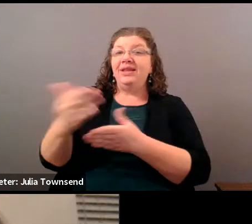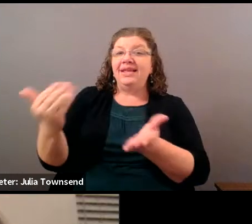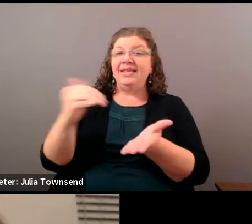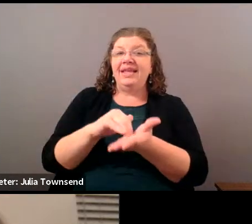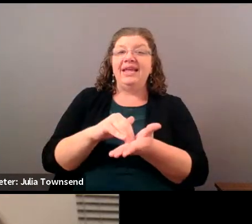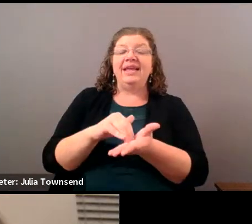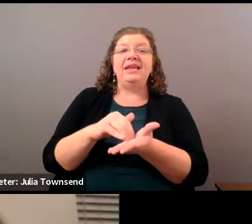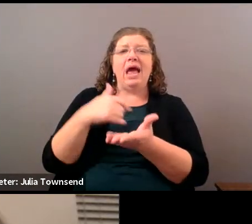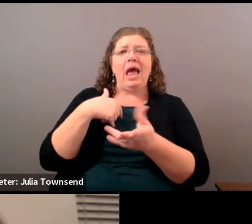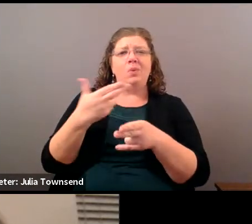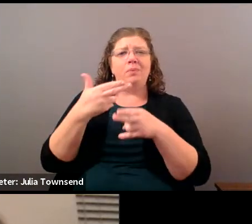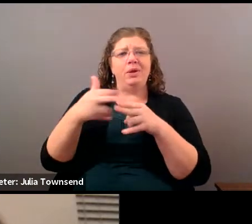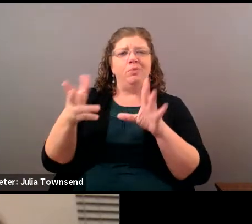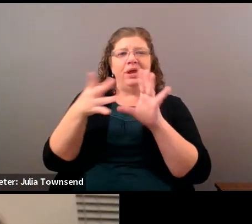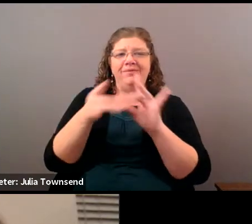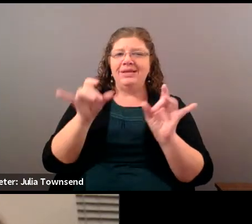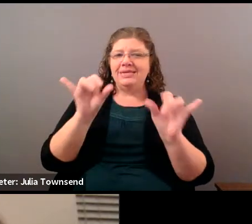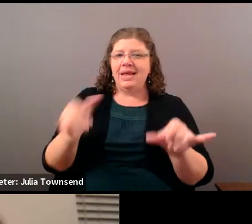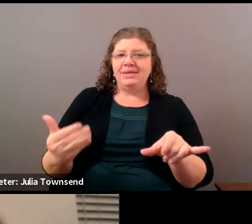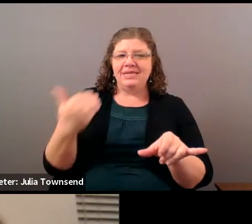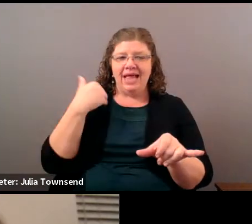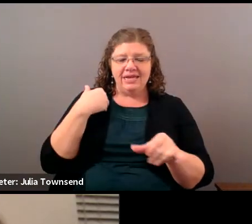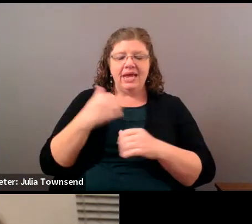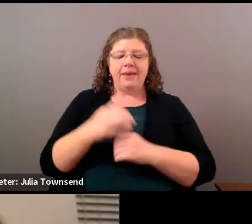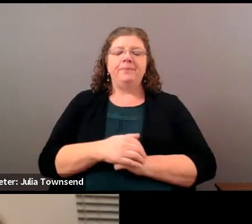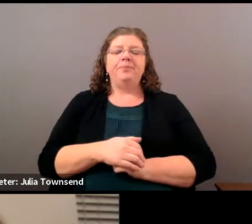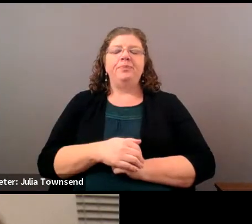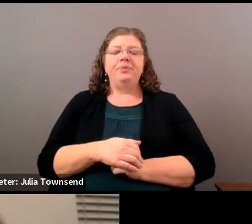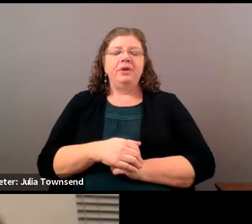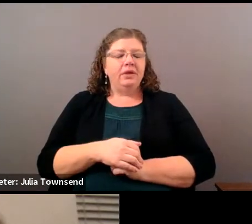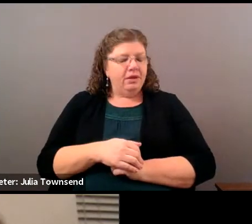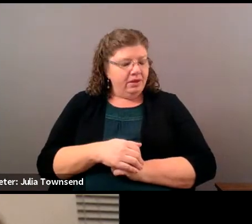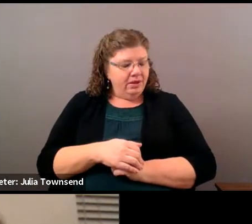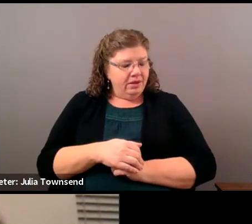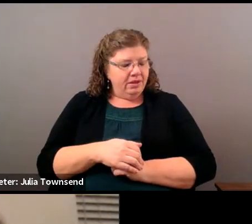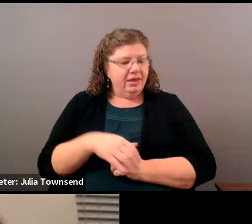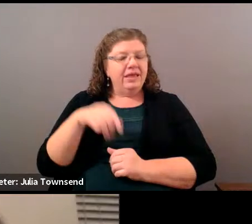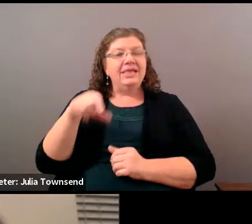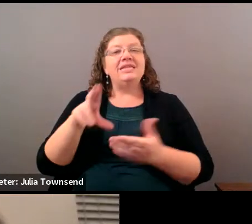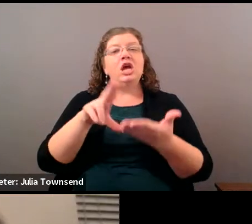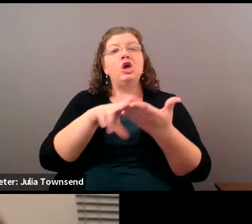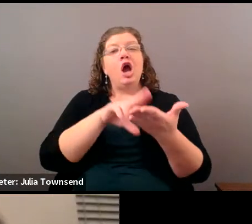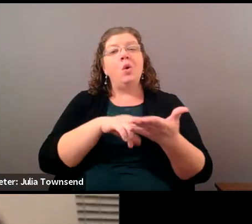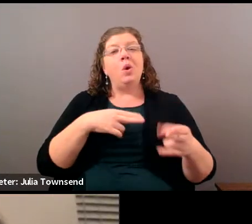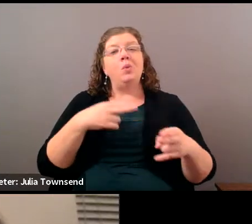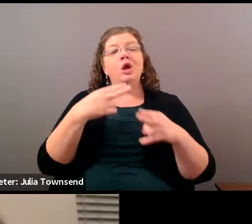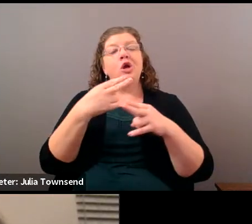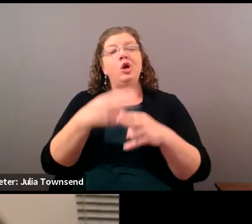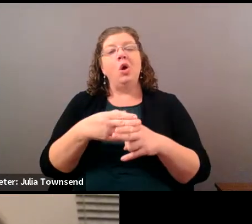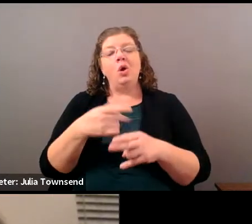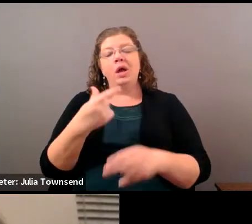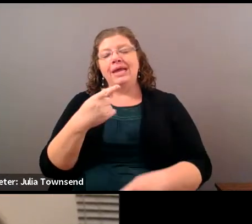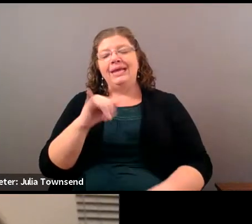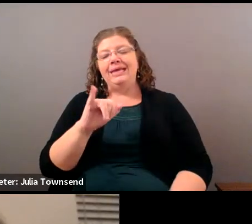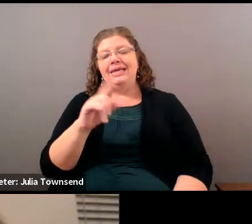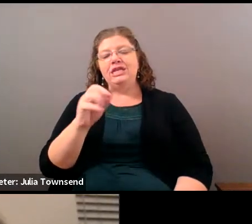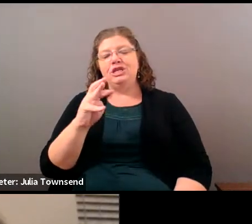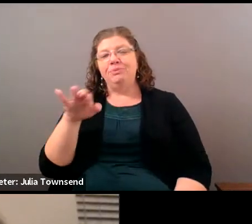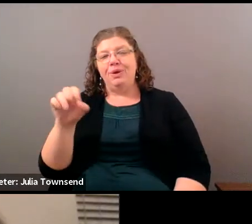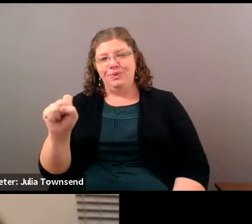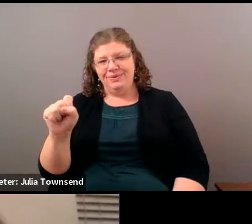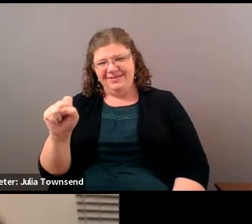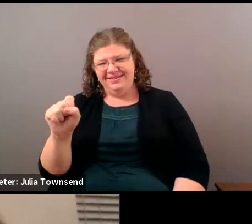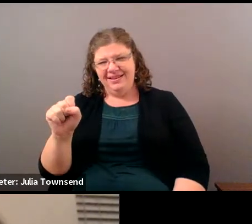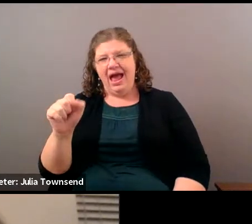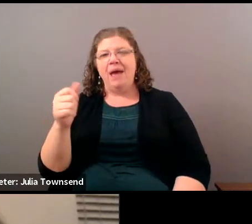I'll be brief as I was last time. This one is a contract for something we call in the field gizmos, and I'll make 3